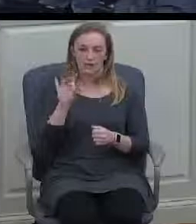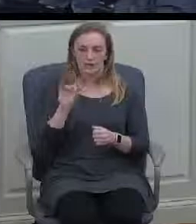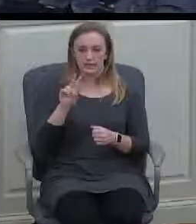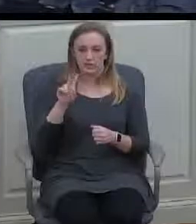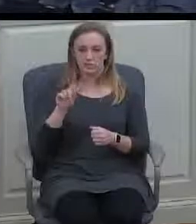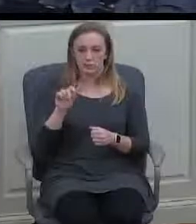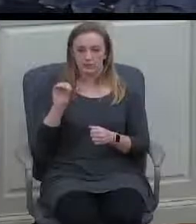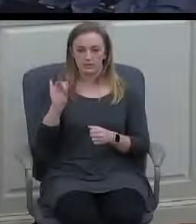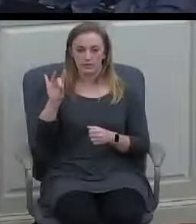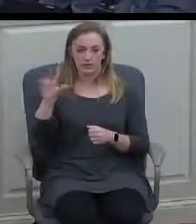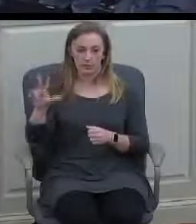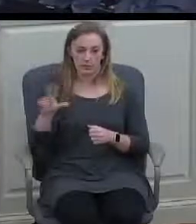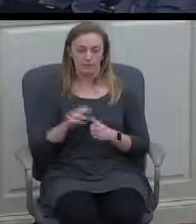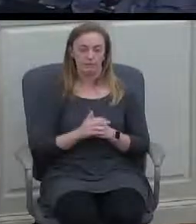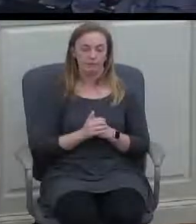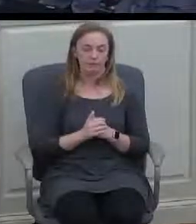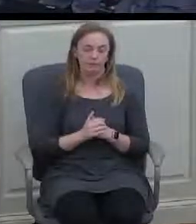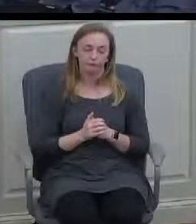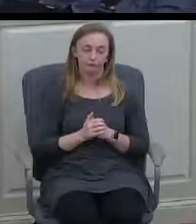82.083.